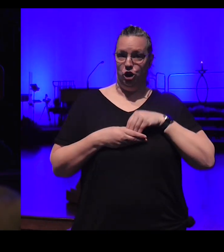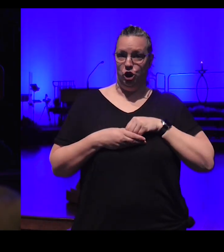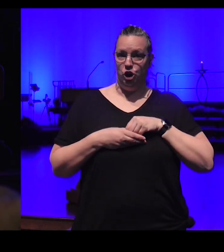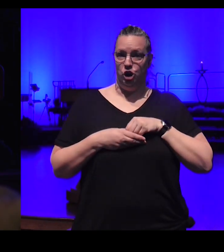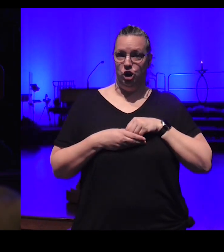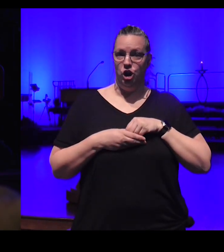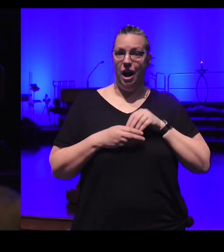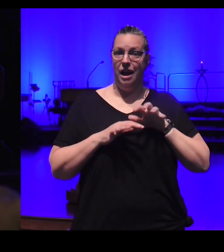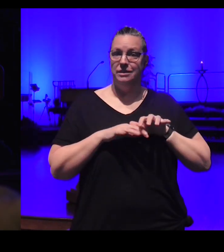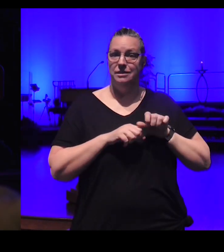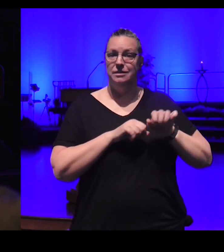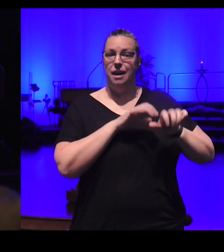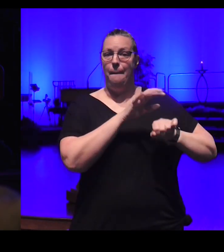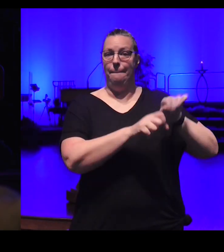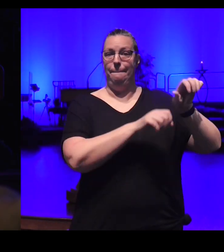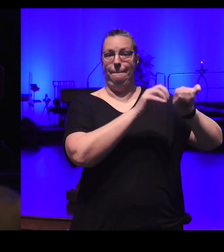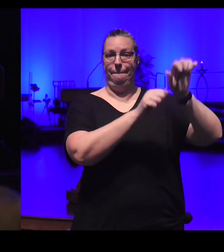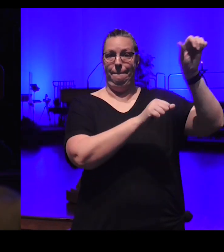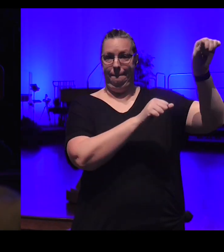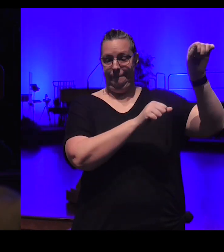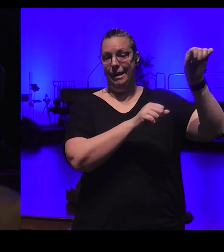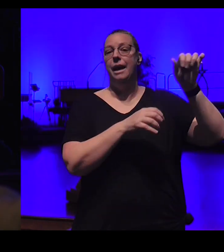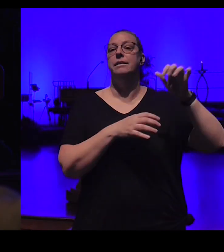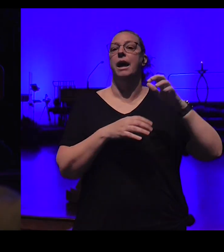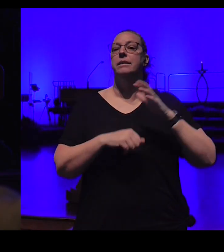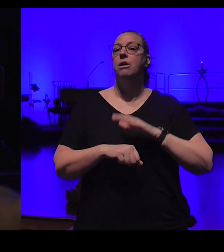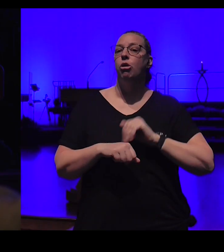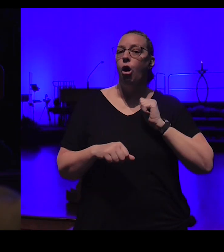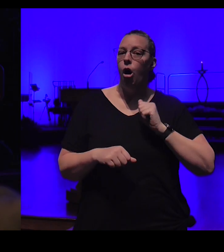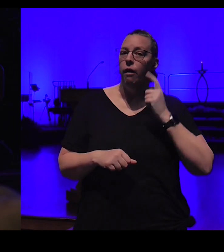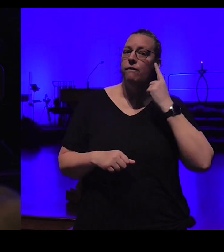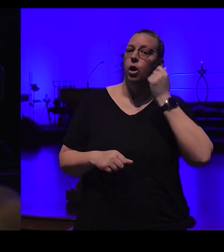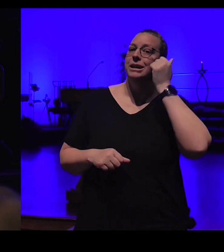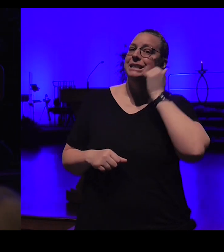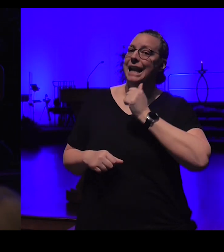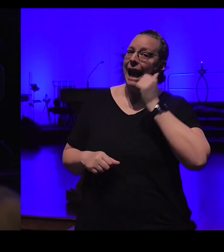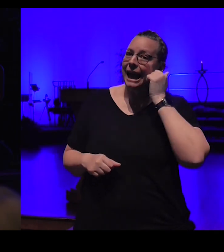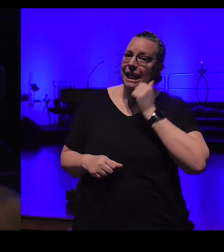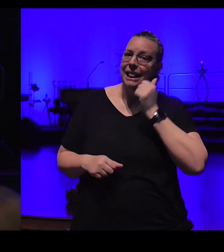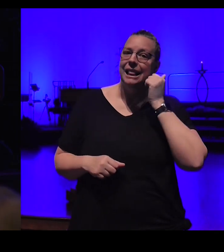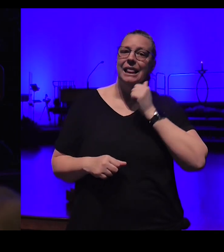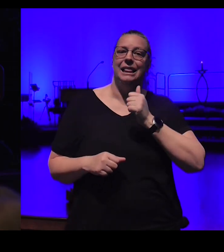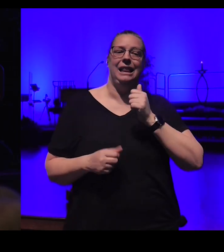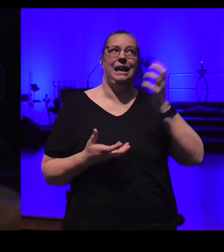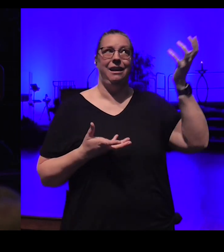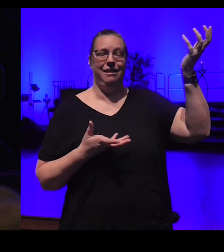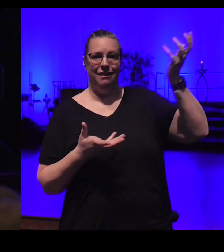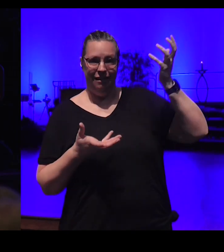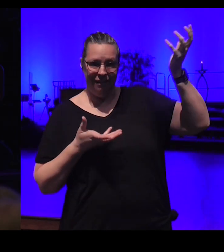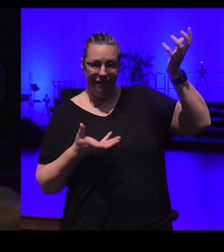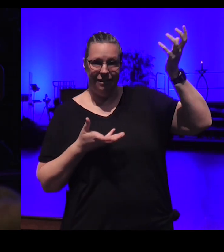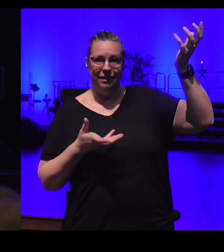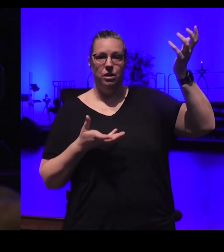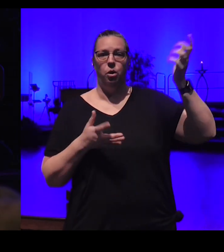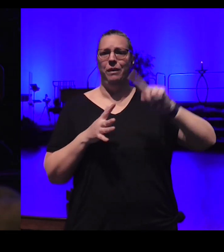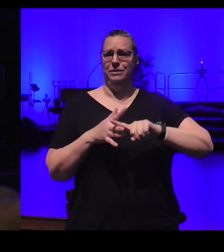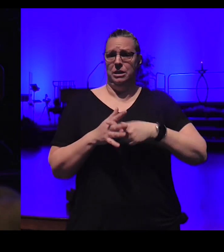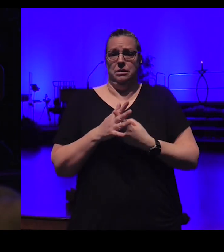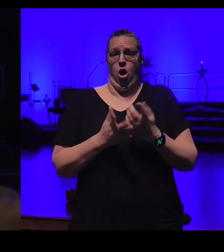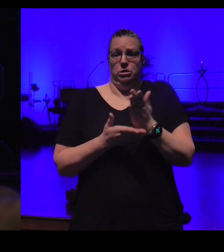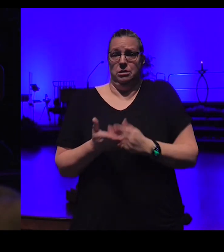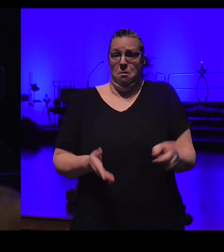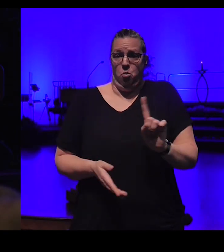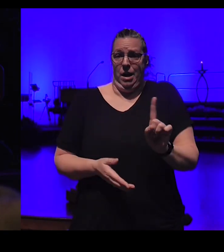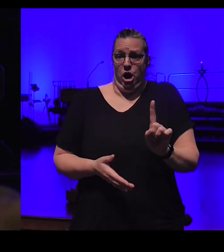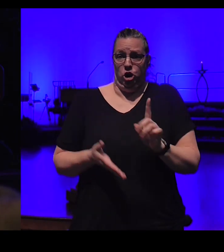inner summit is the call for that daily communion. We have to start somewhere on our hiking